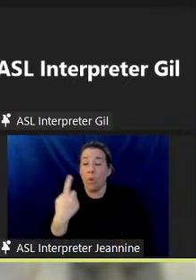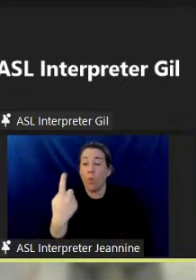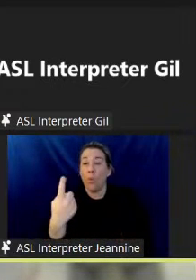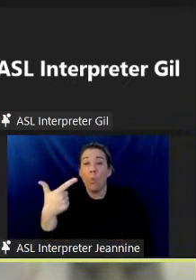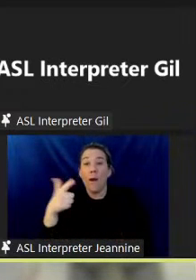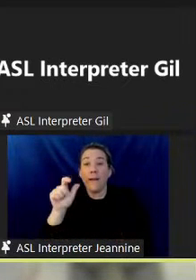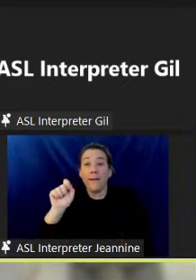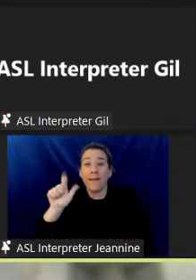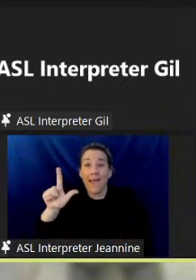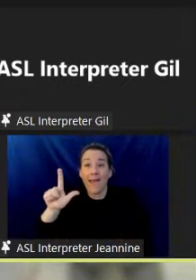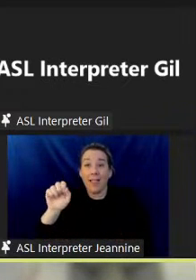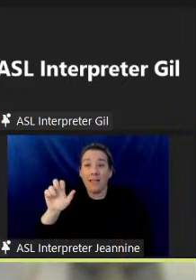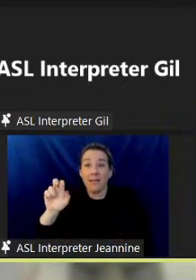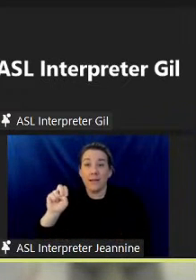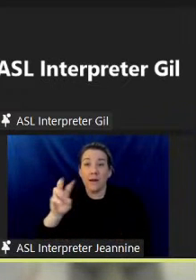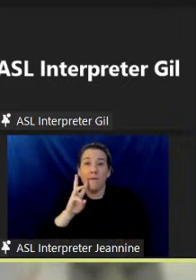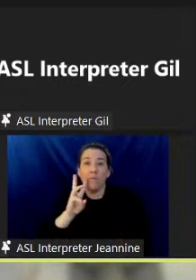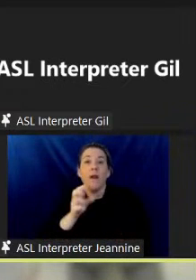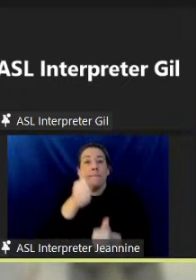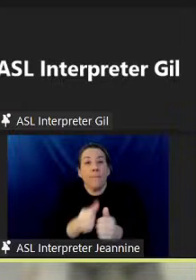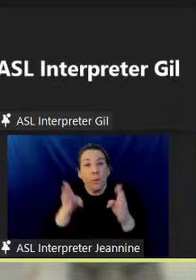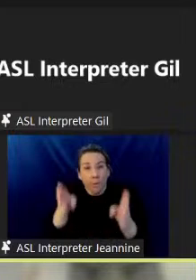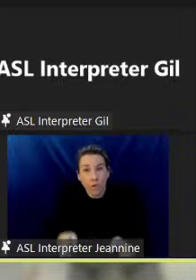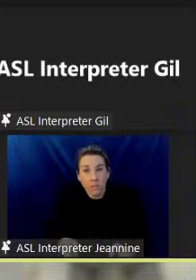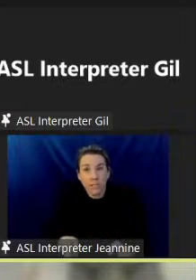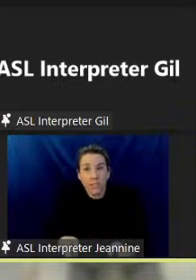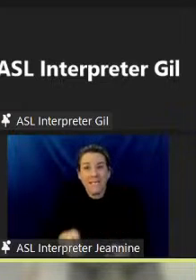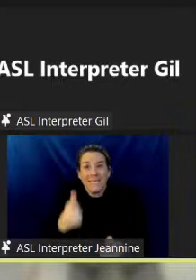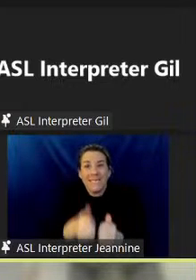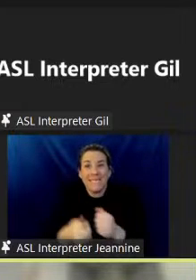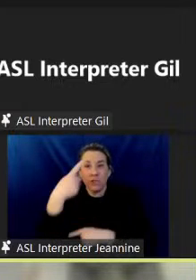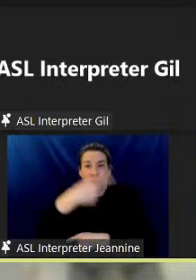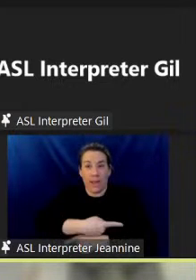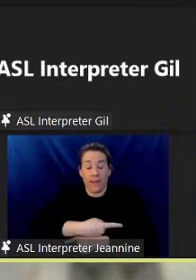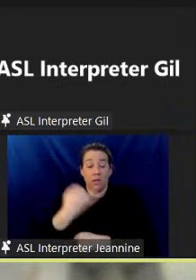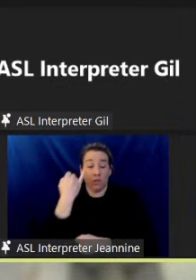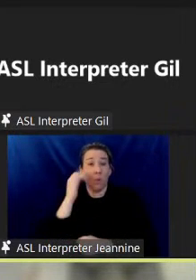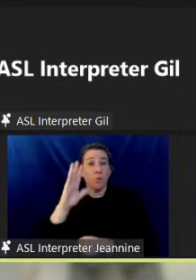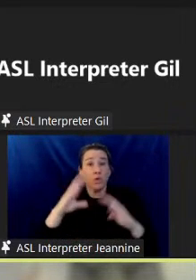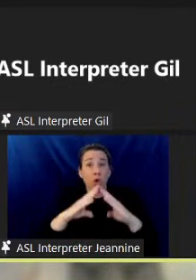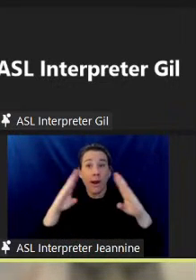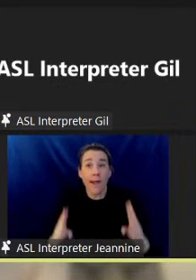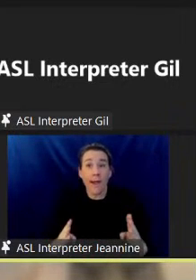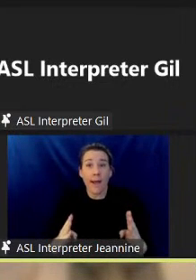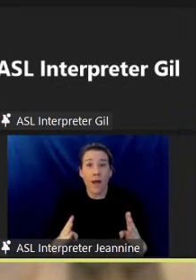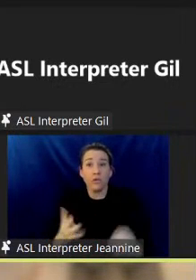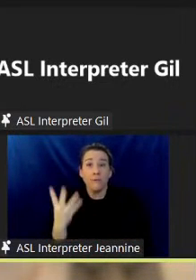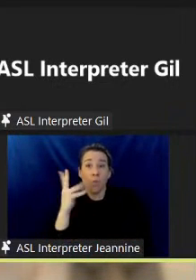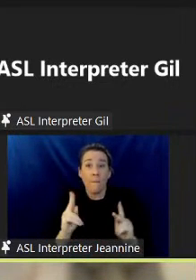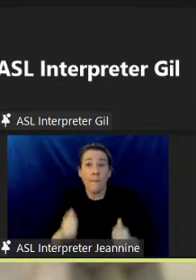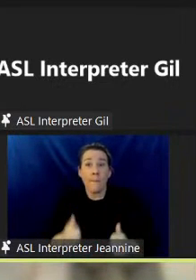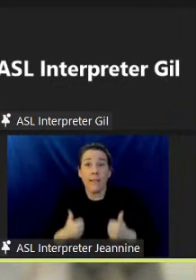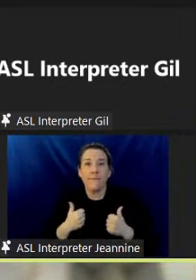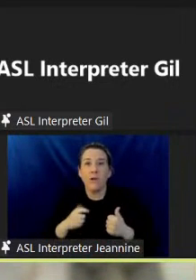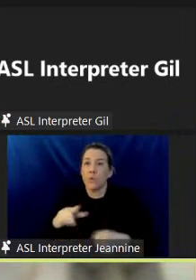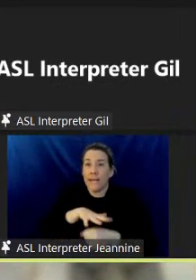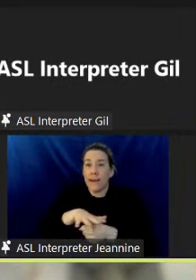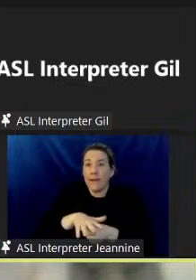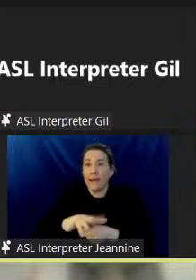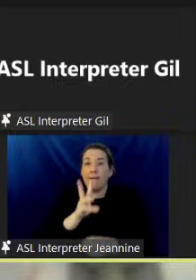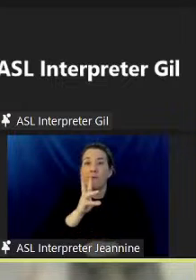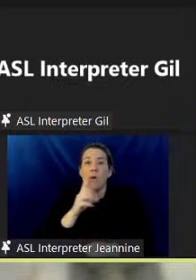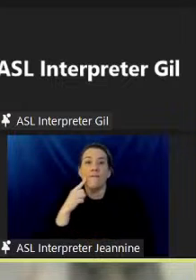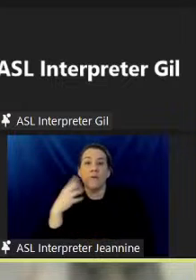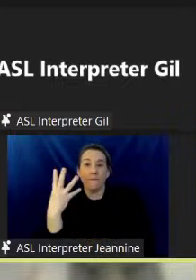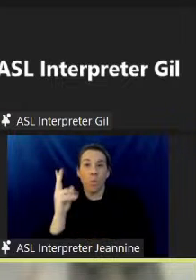water per person per day. So in your household, if you're a house of 4, you need to have enough water. I don't know the